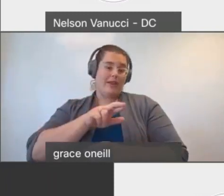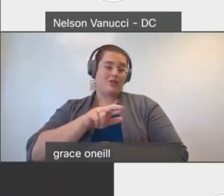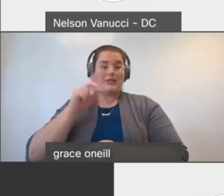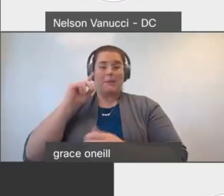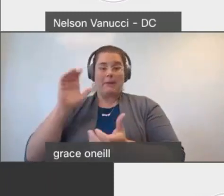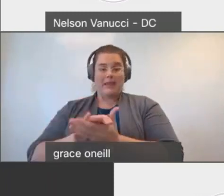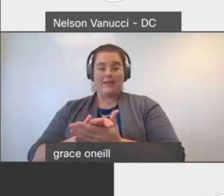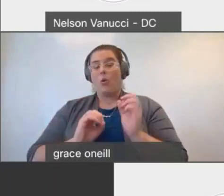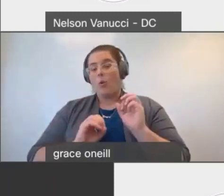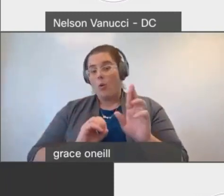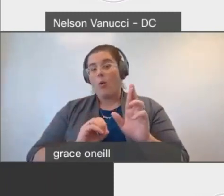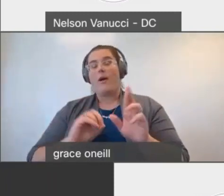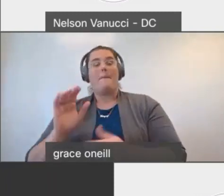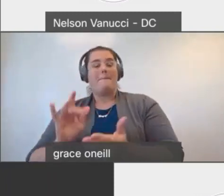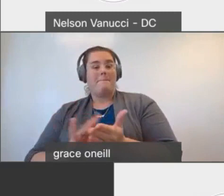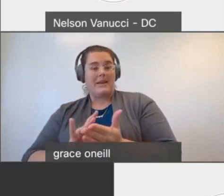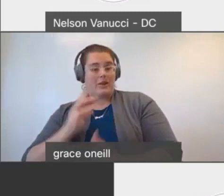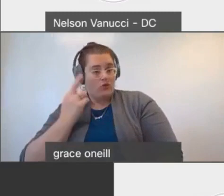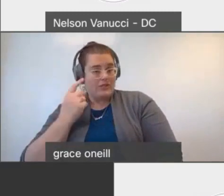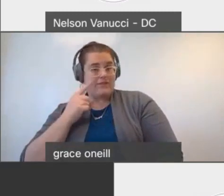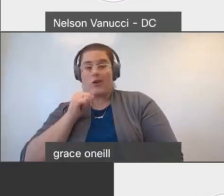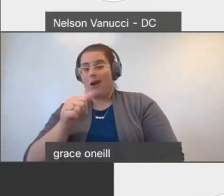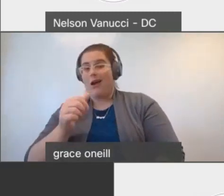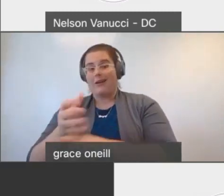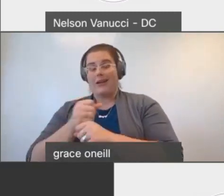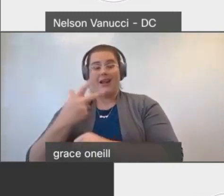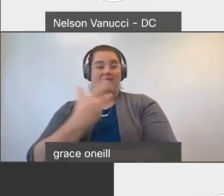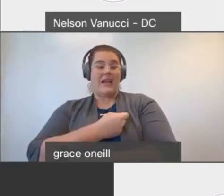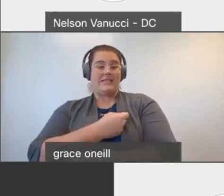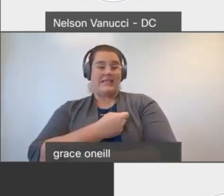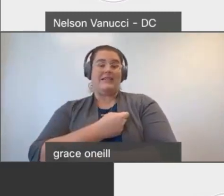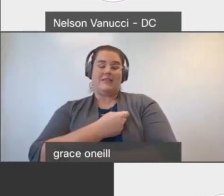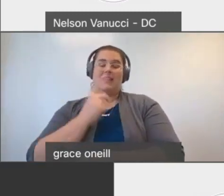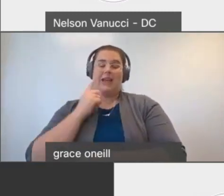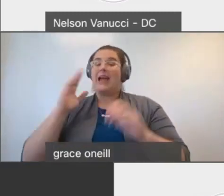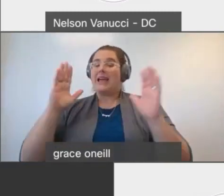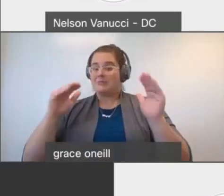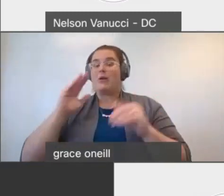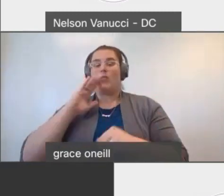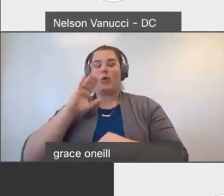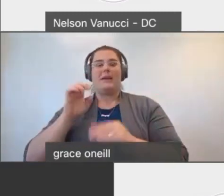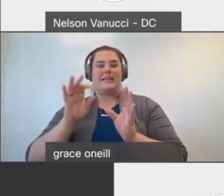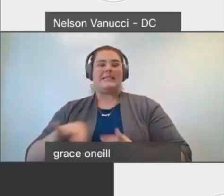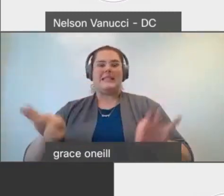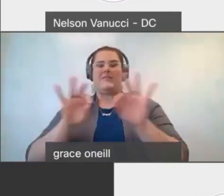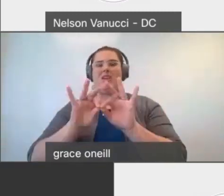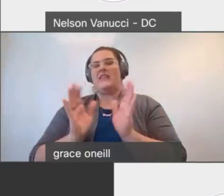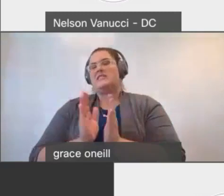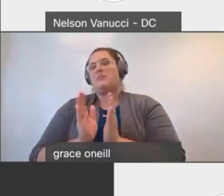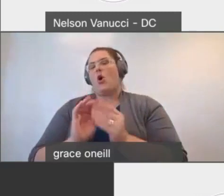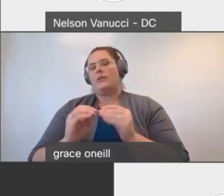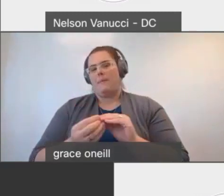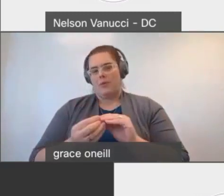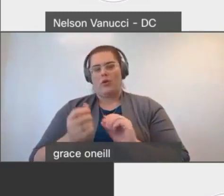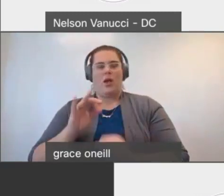medical reason for not getting the vaccine is going to be a significantly small percentage of